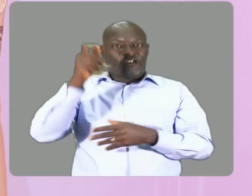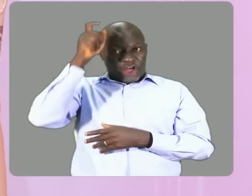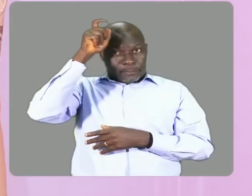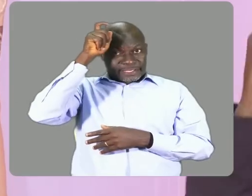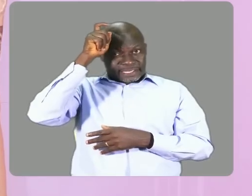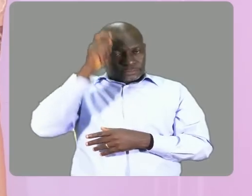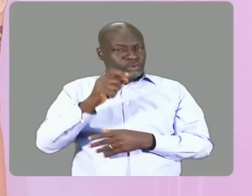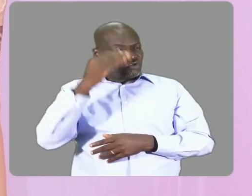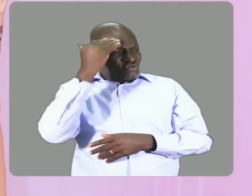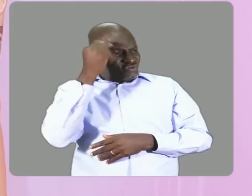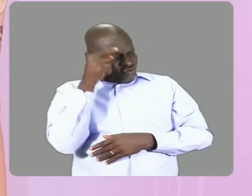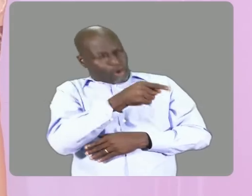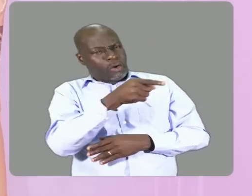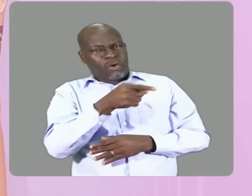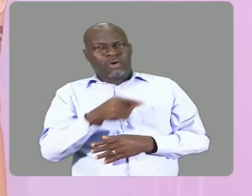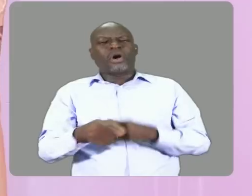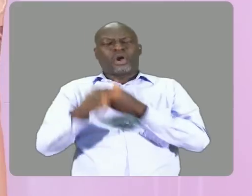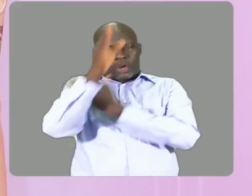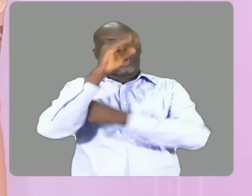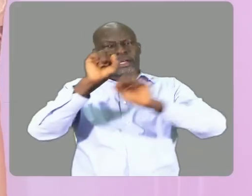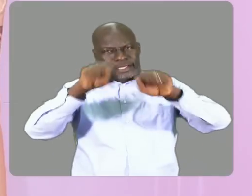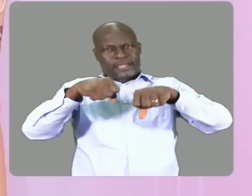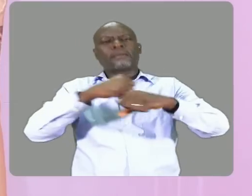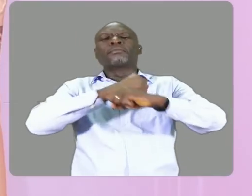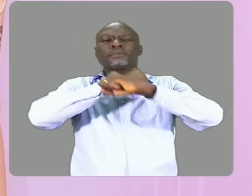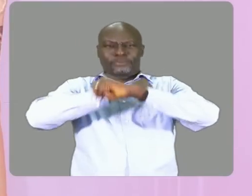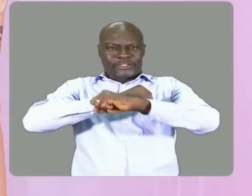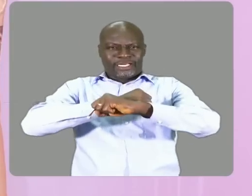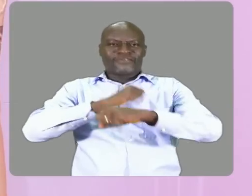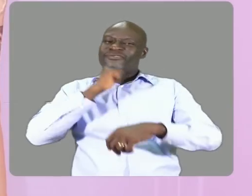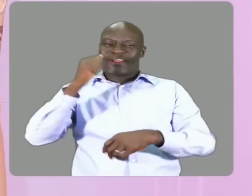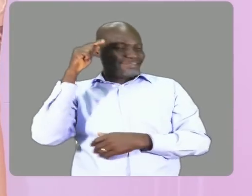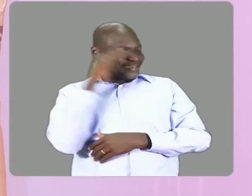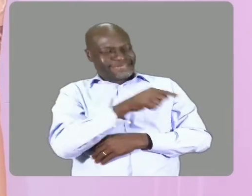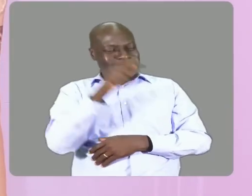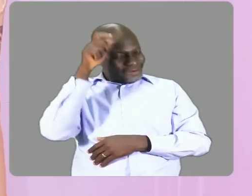Affirming, say, o nyankopon and you protect him. And you are no bonsam.